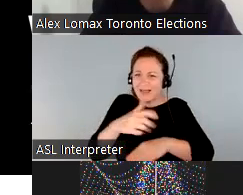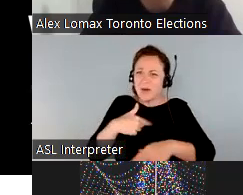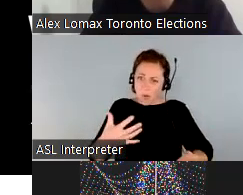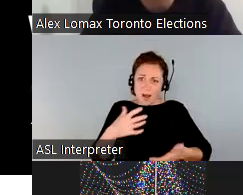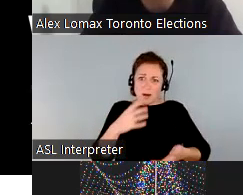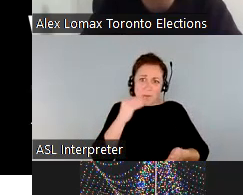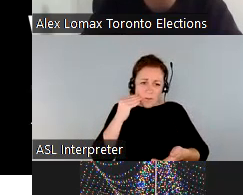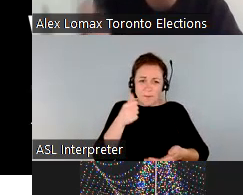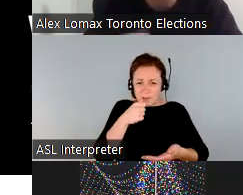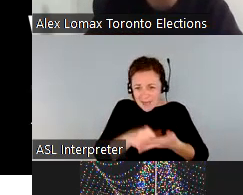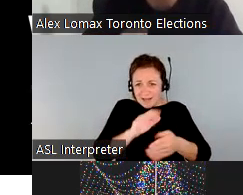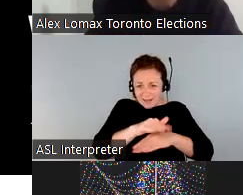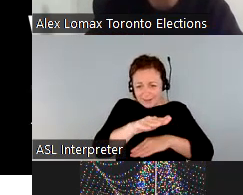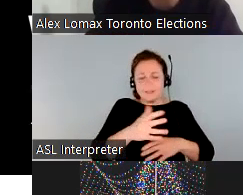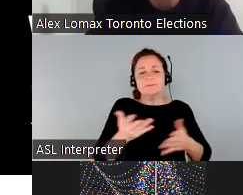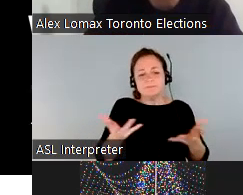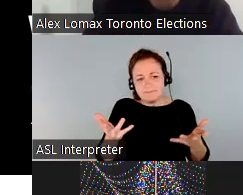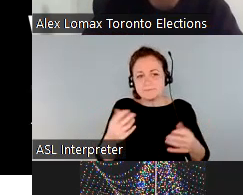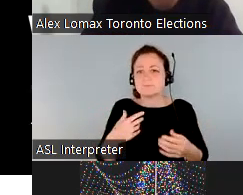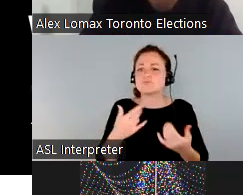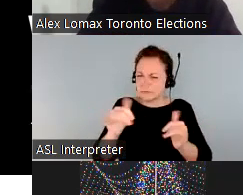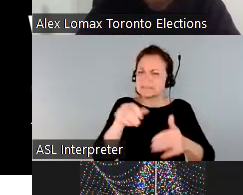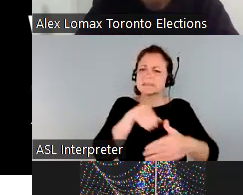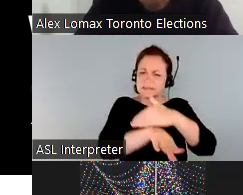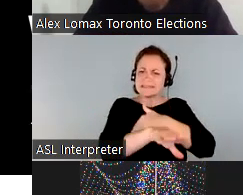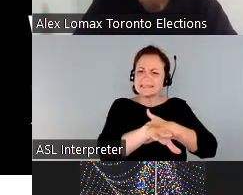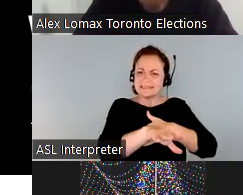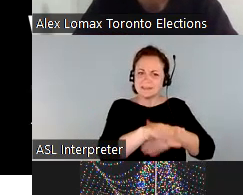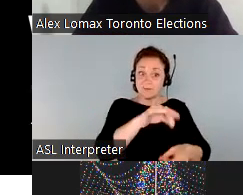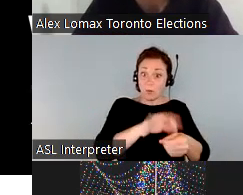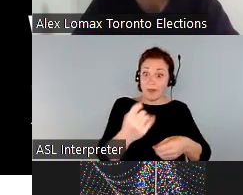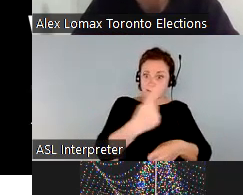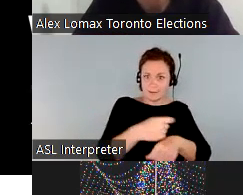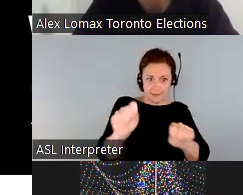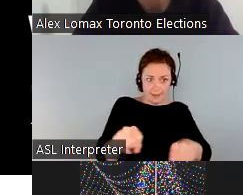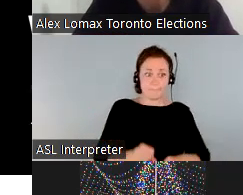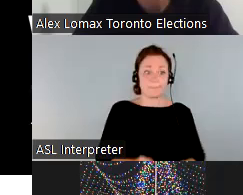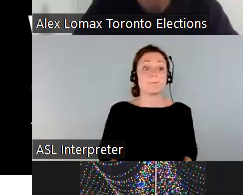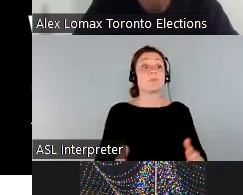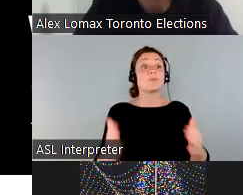in to vote. You just need to go in there and sign a form and make a declaration. Advanced vote is